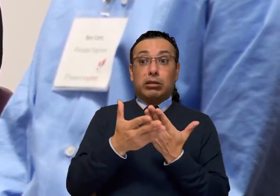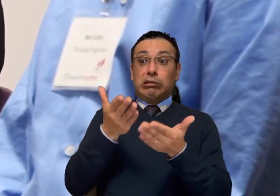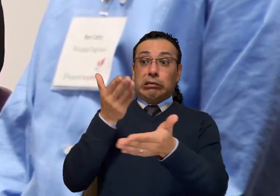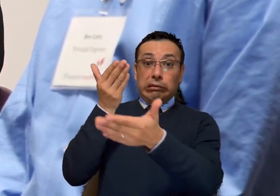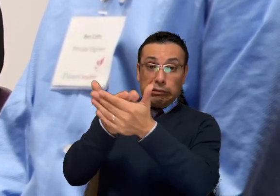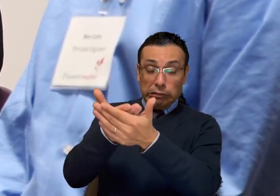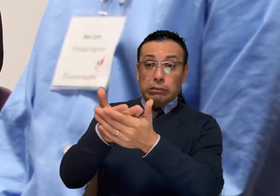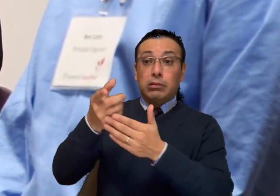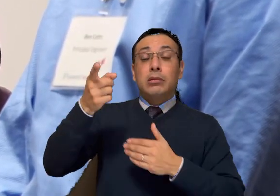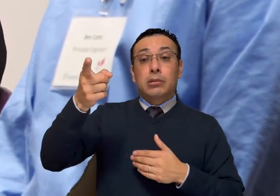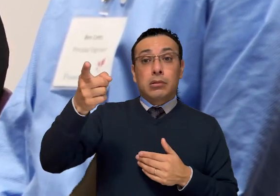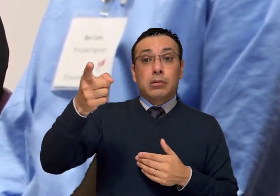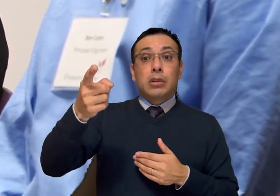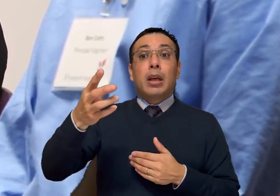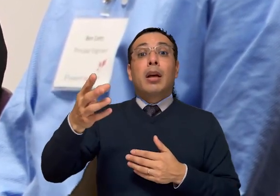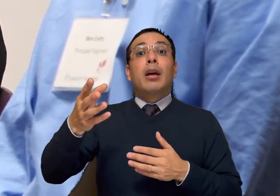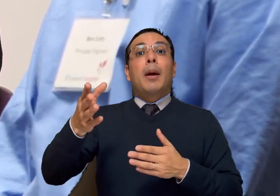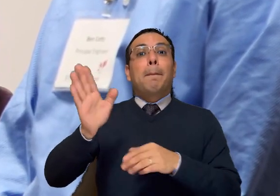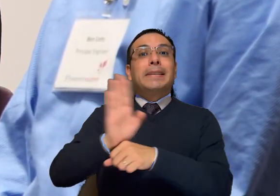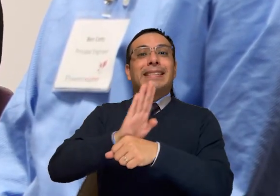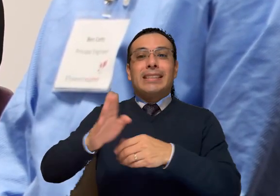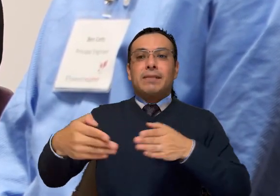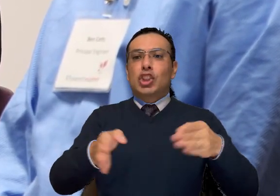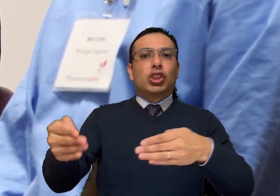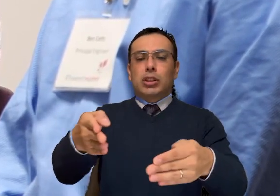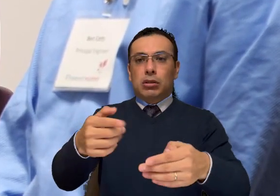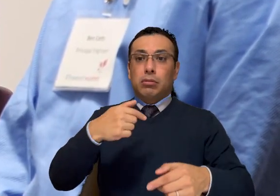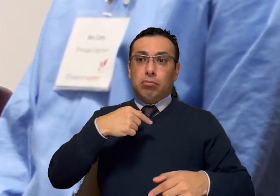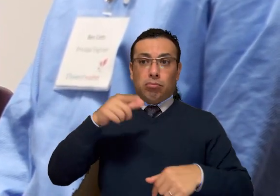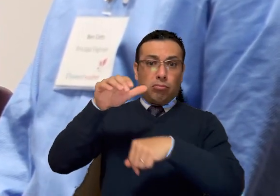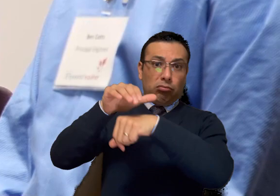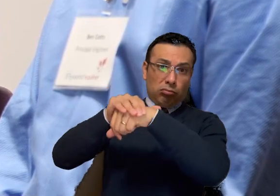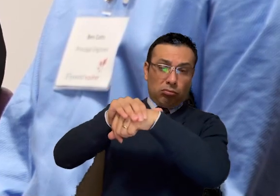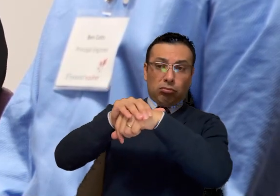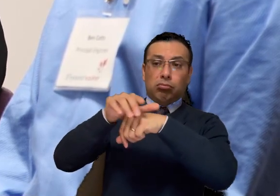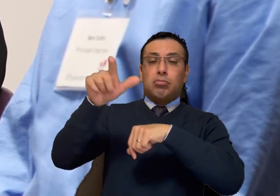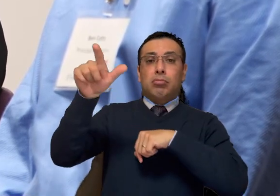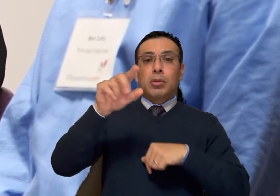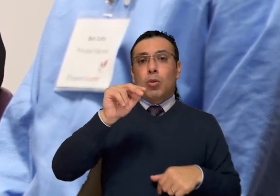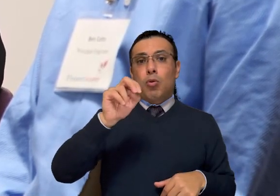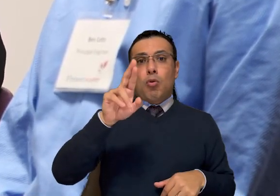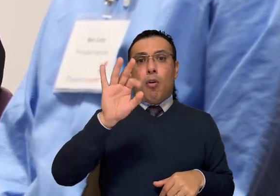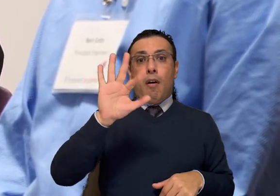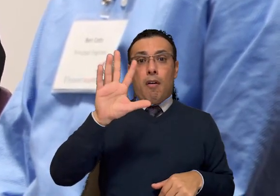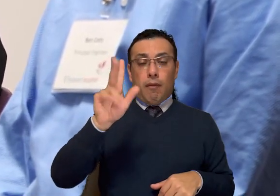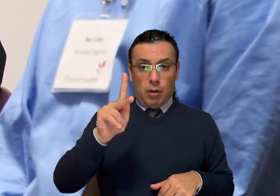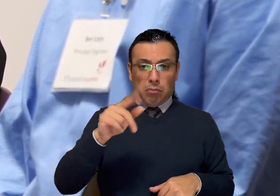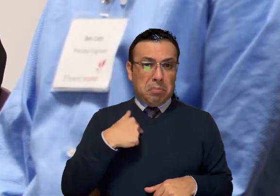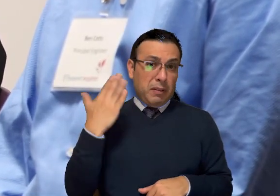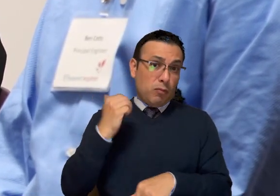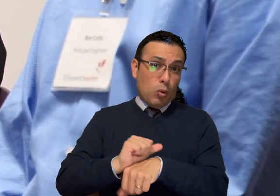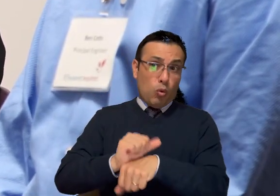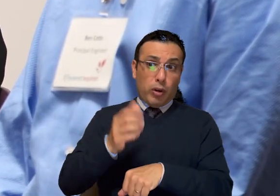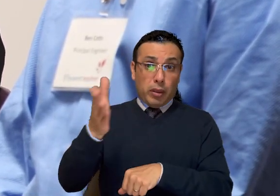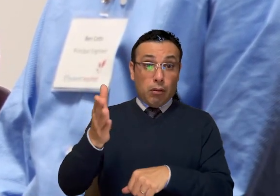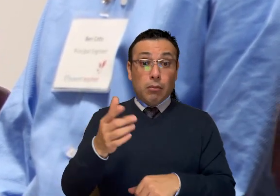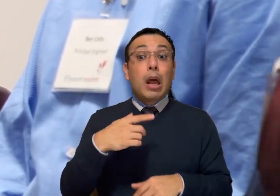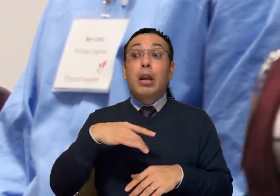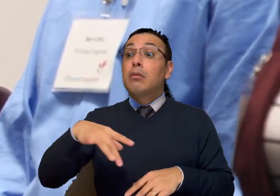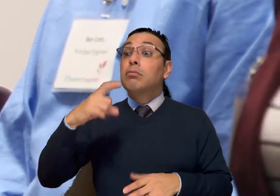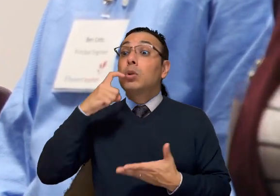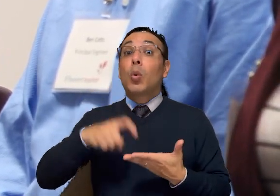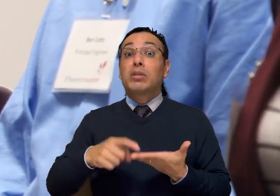worked. What we found is we had a very good positive impact with our communities. We very much